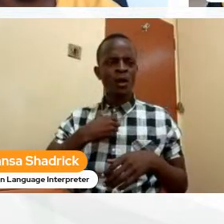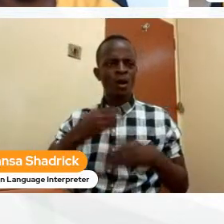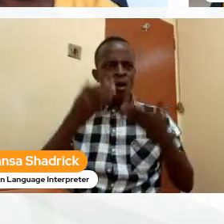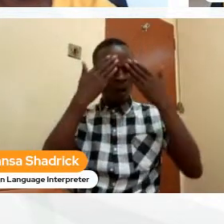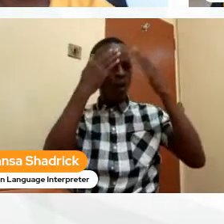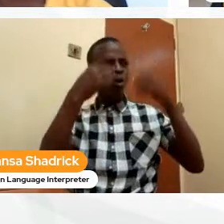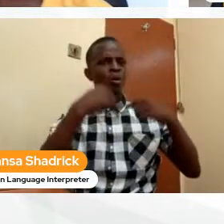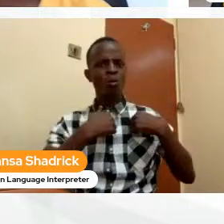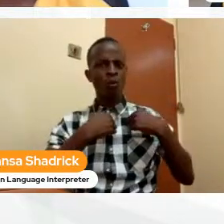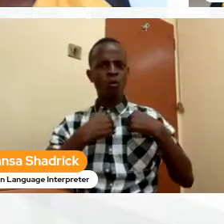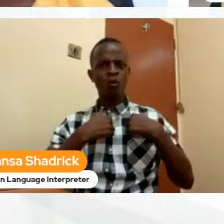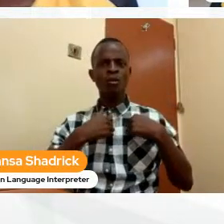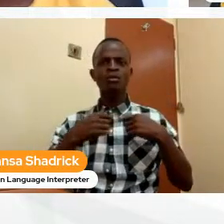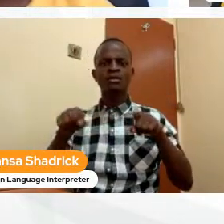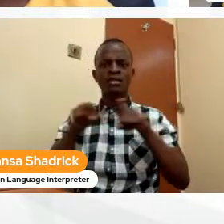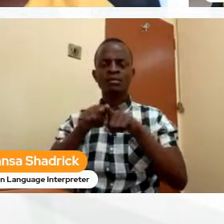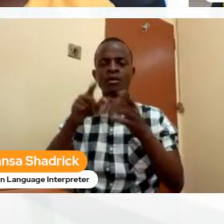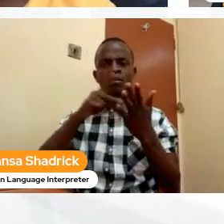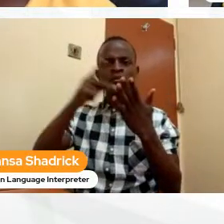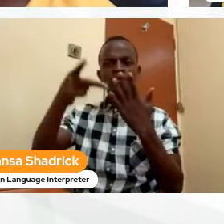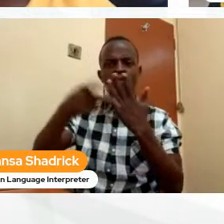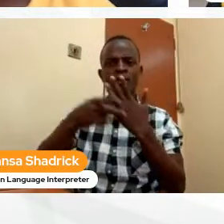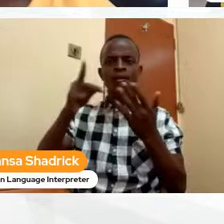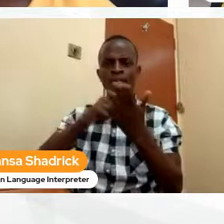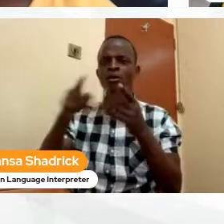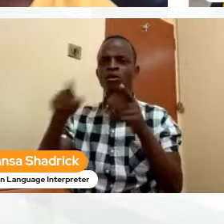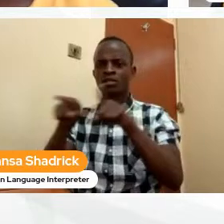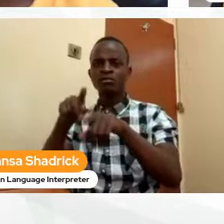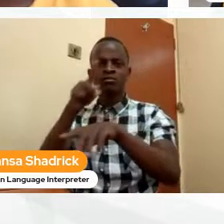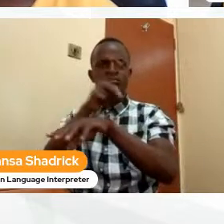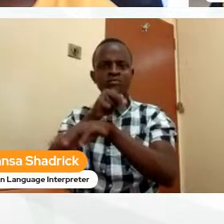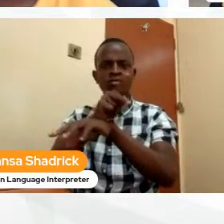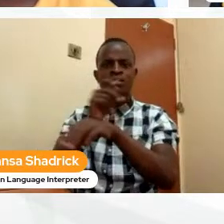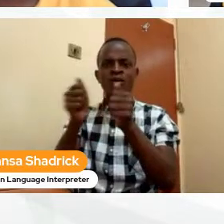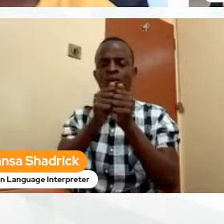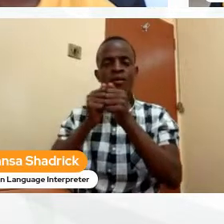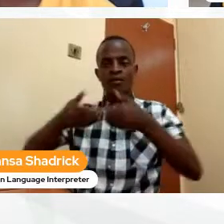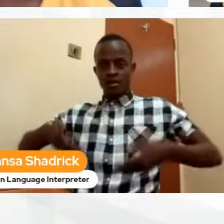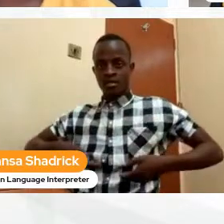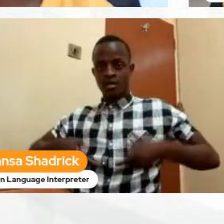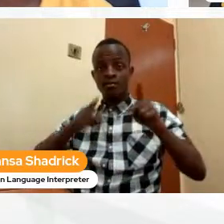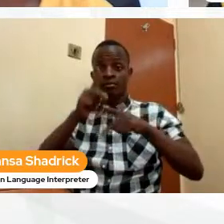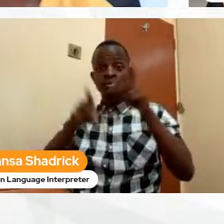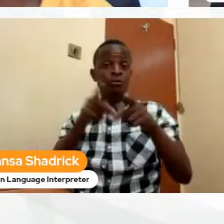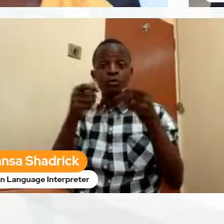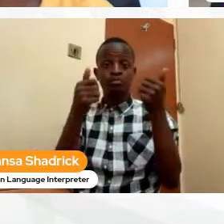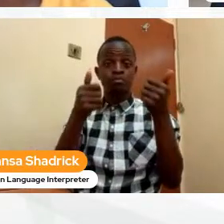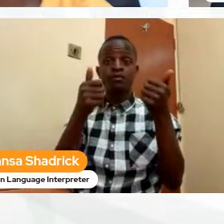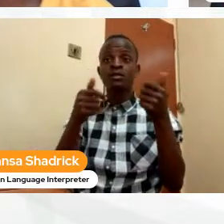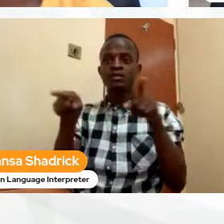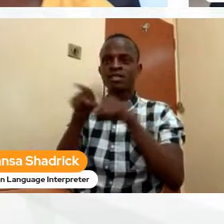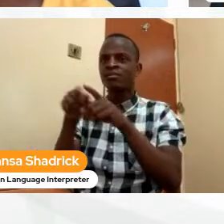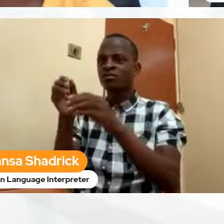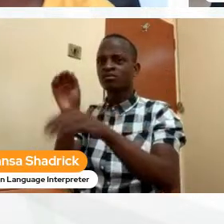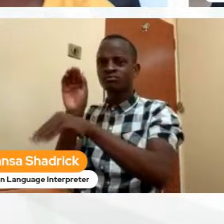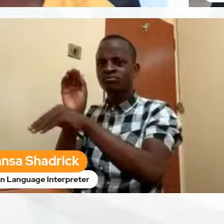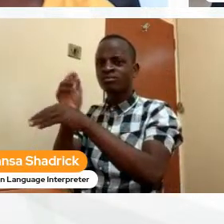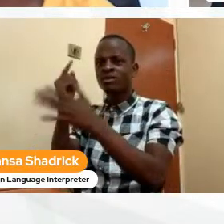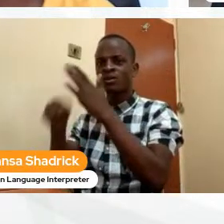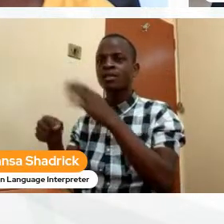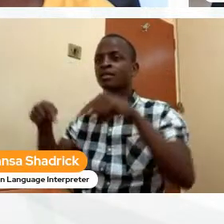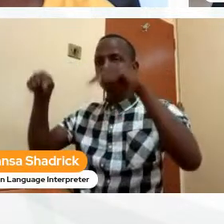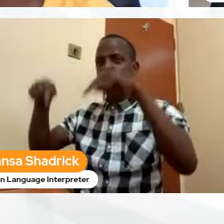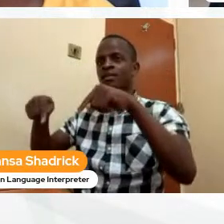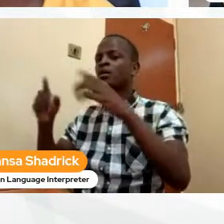put in other program and projects that to do with adolescents. And to mention, last year we also